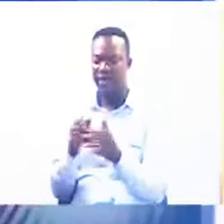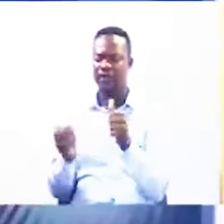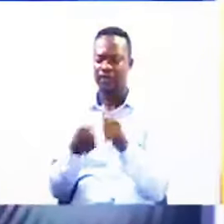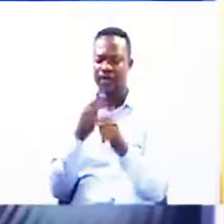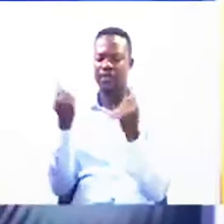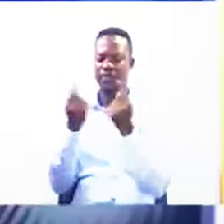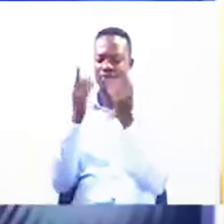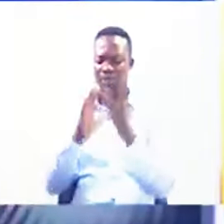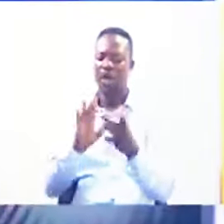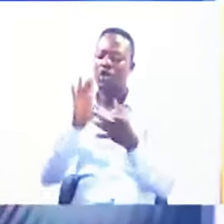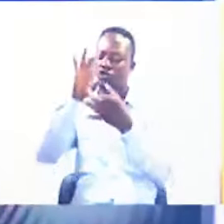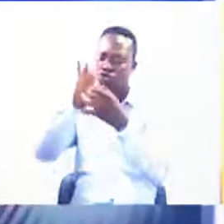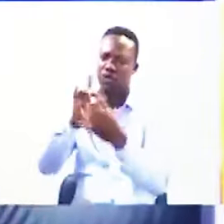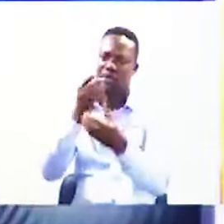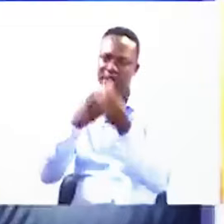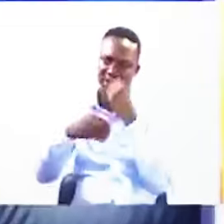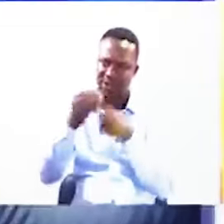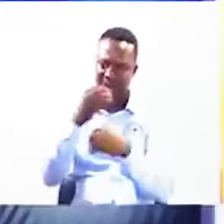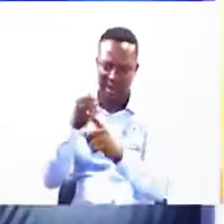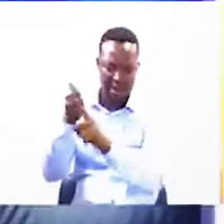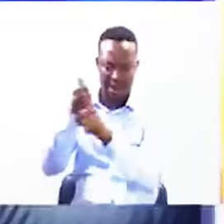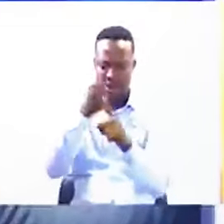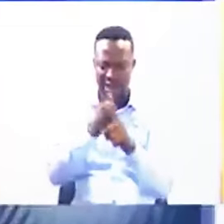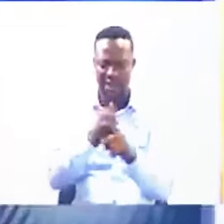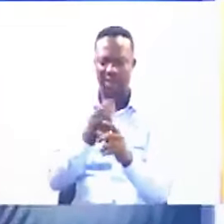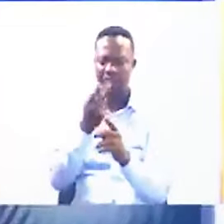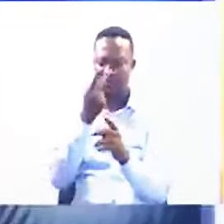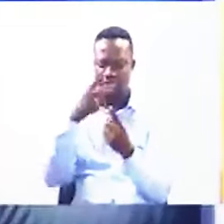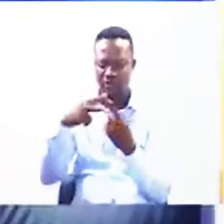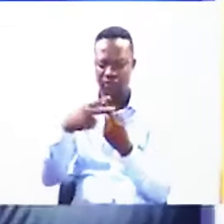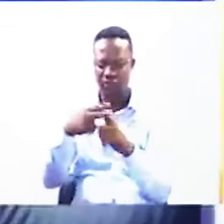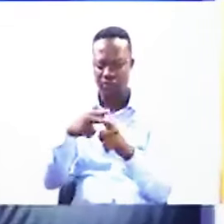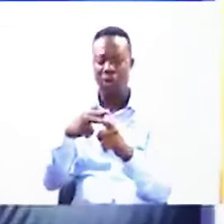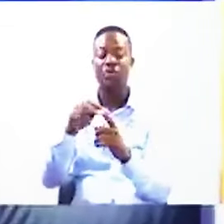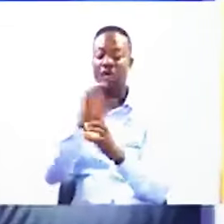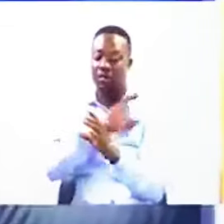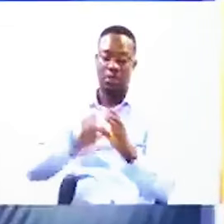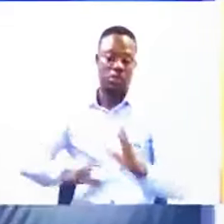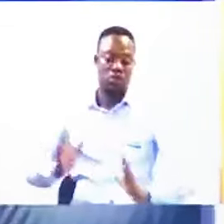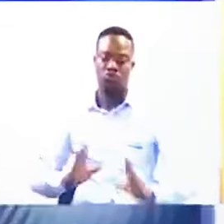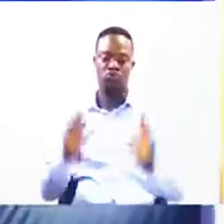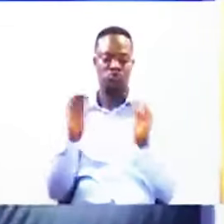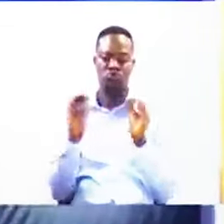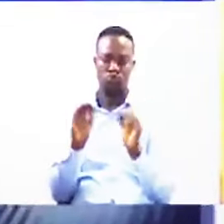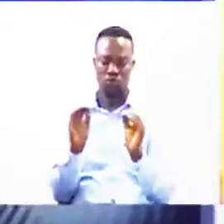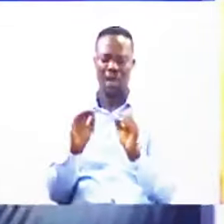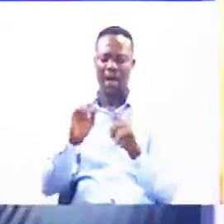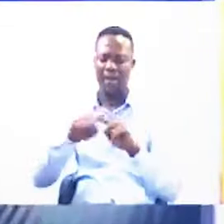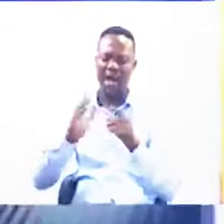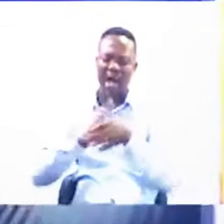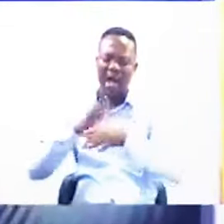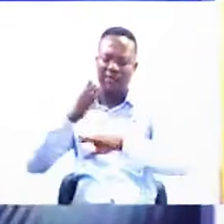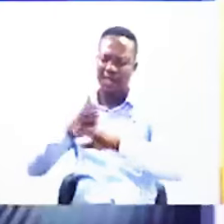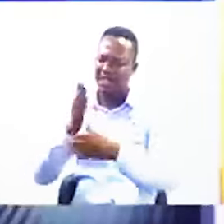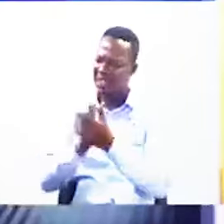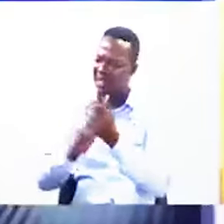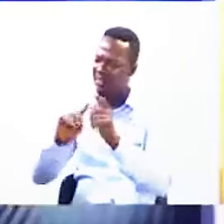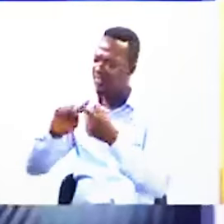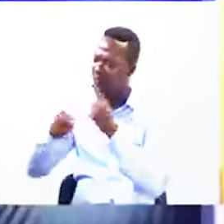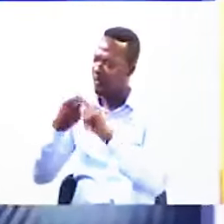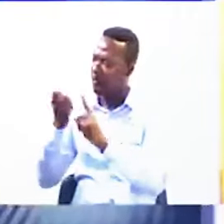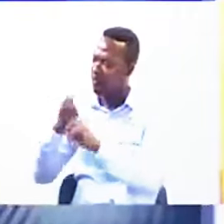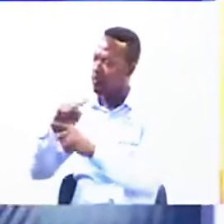Gentile believers who were not circumcised. But afterwards, when some friends from James